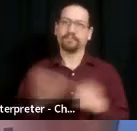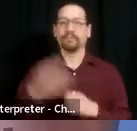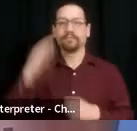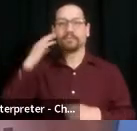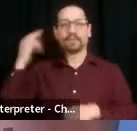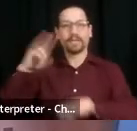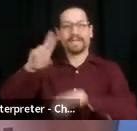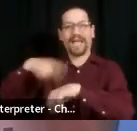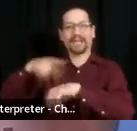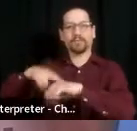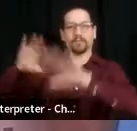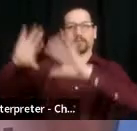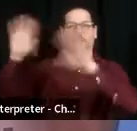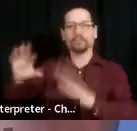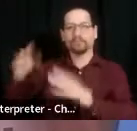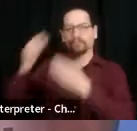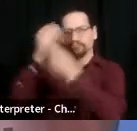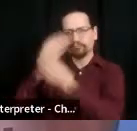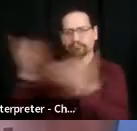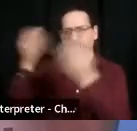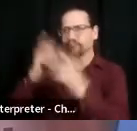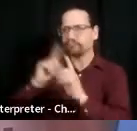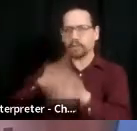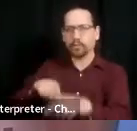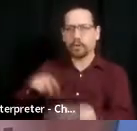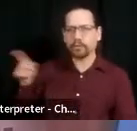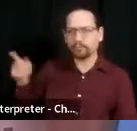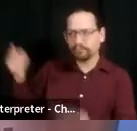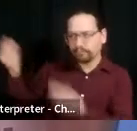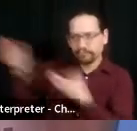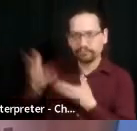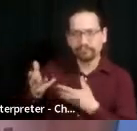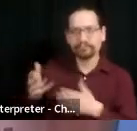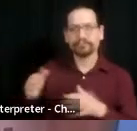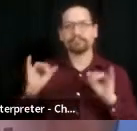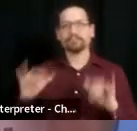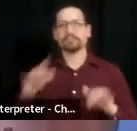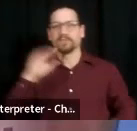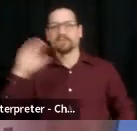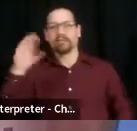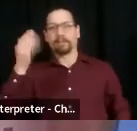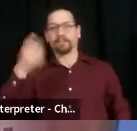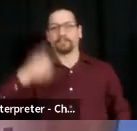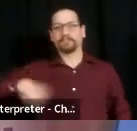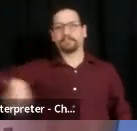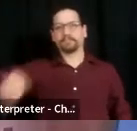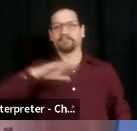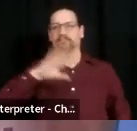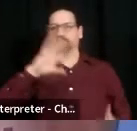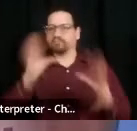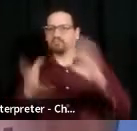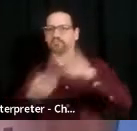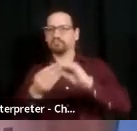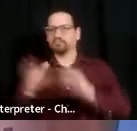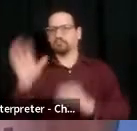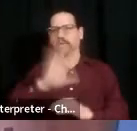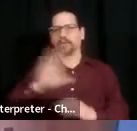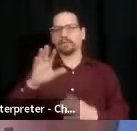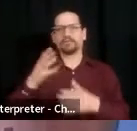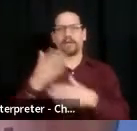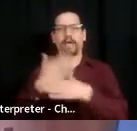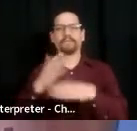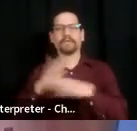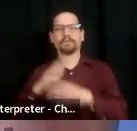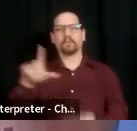here at EMA, and it's looking like when all is said and done, we will have an average of about 20 inches of snow across